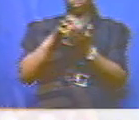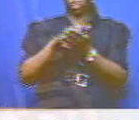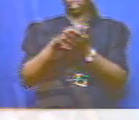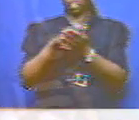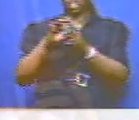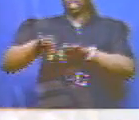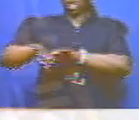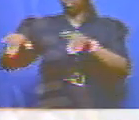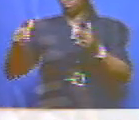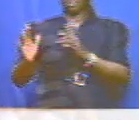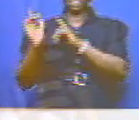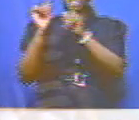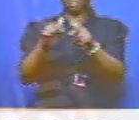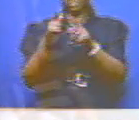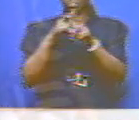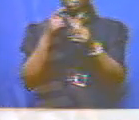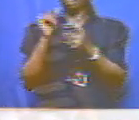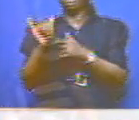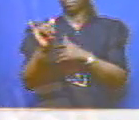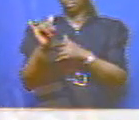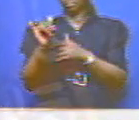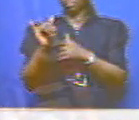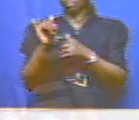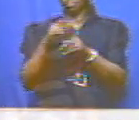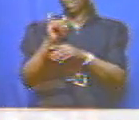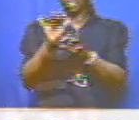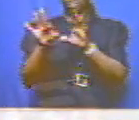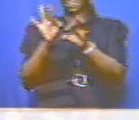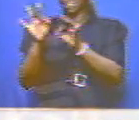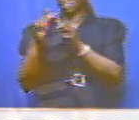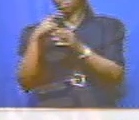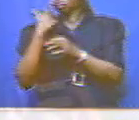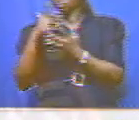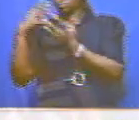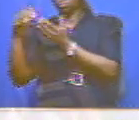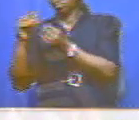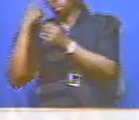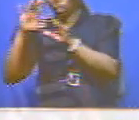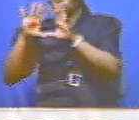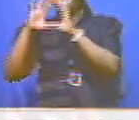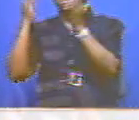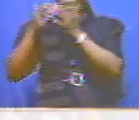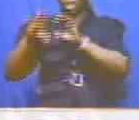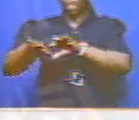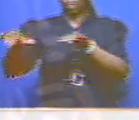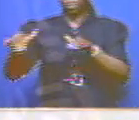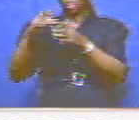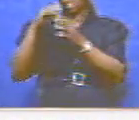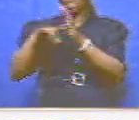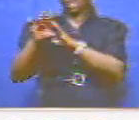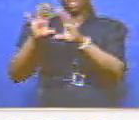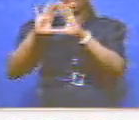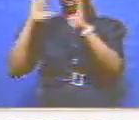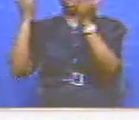trials. From the trials, we select those who go to the World Championships. And then from the World Championships, if we don't make either an A or a B